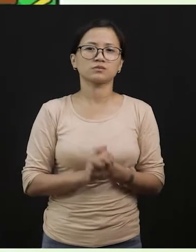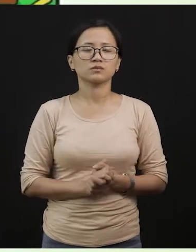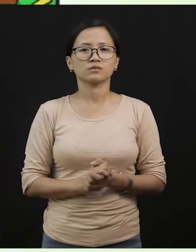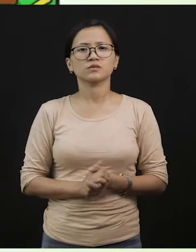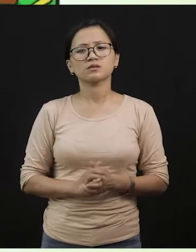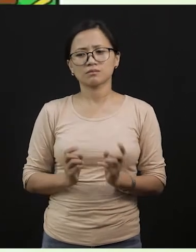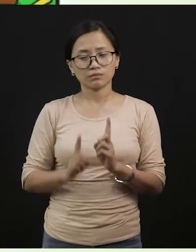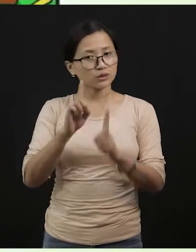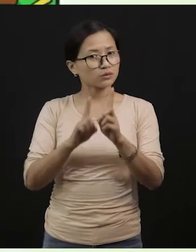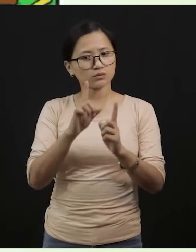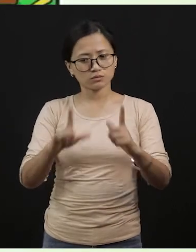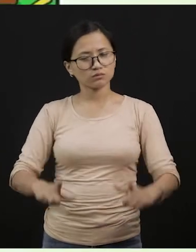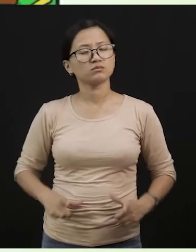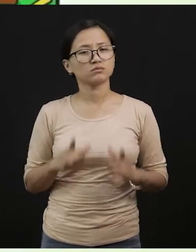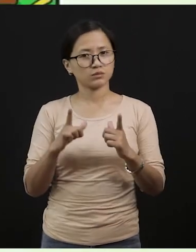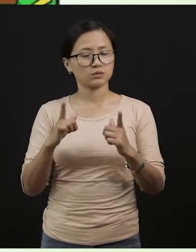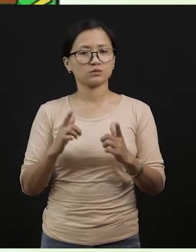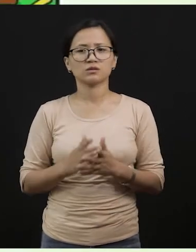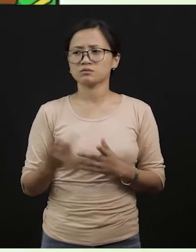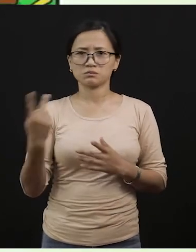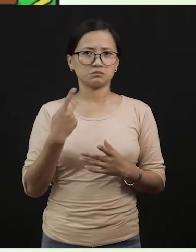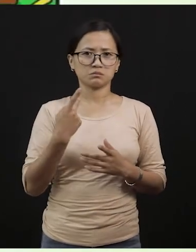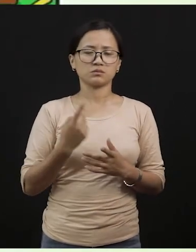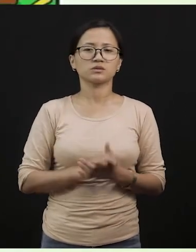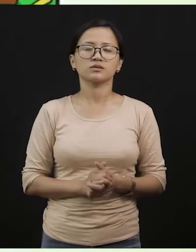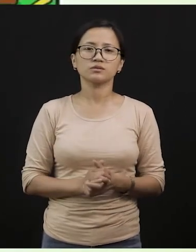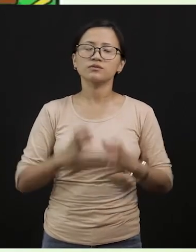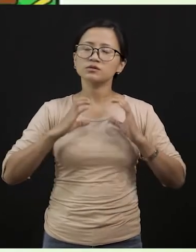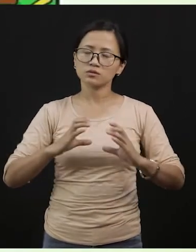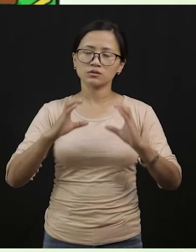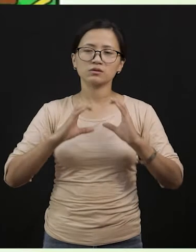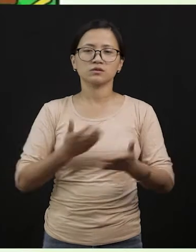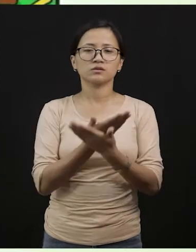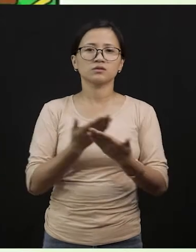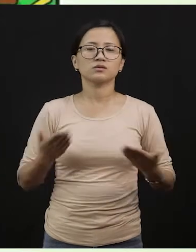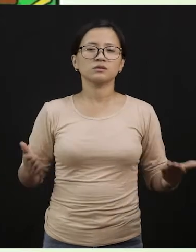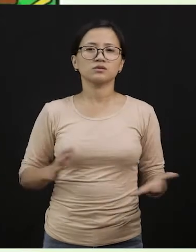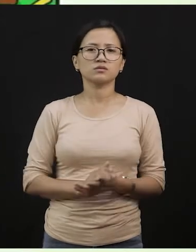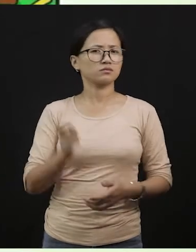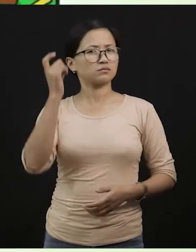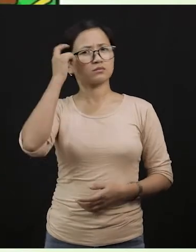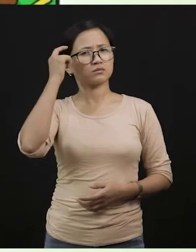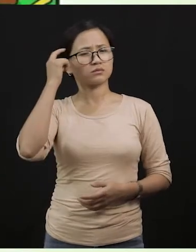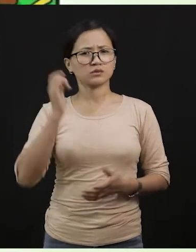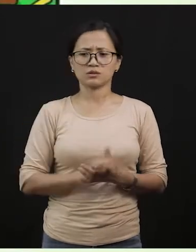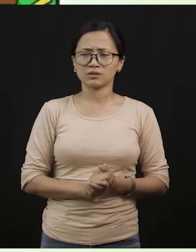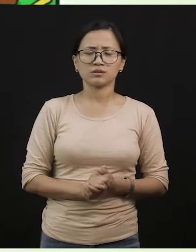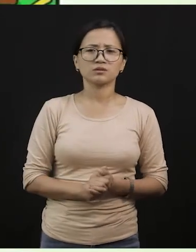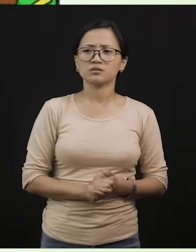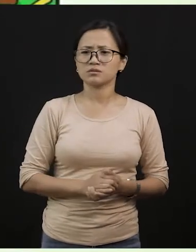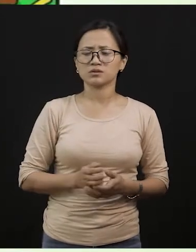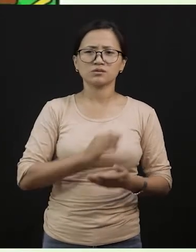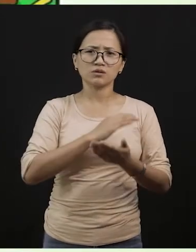living beings, okay? Plants are also living beings like you, so we have to care for them. We think that we can do anything we like with the plants if